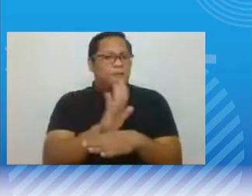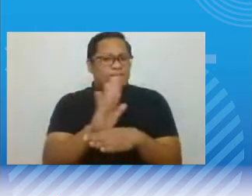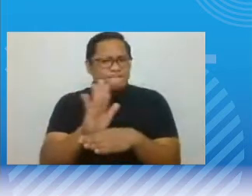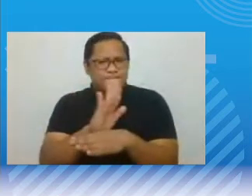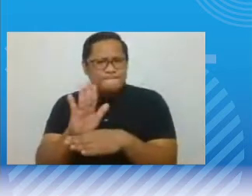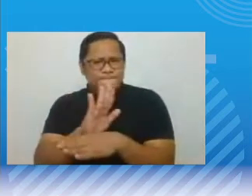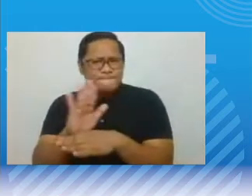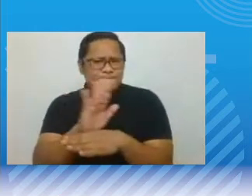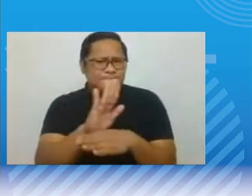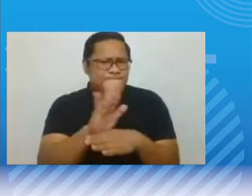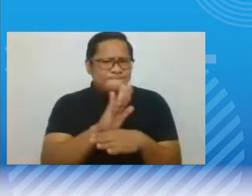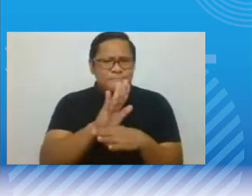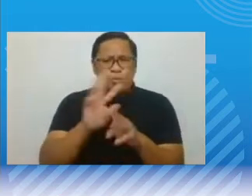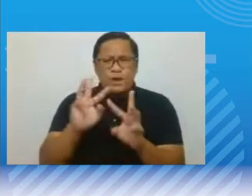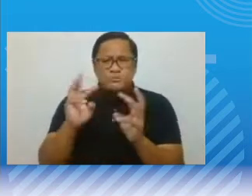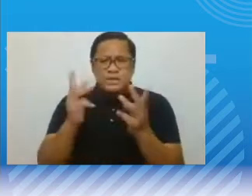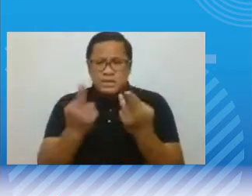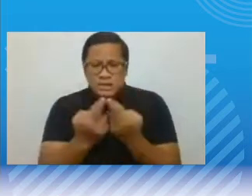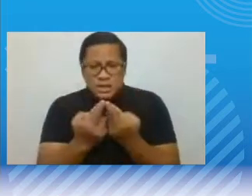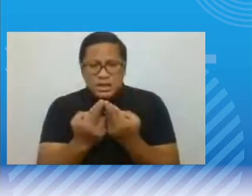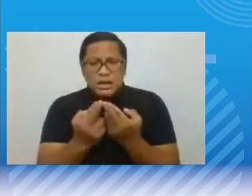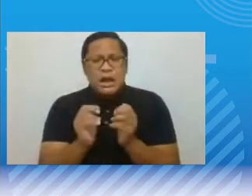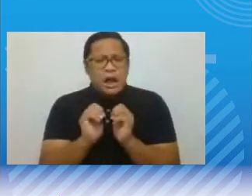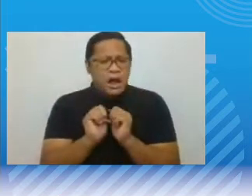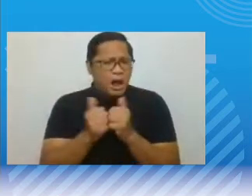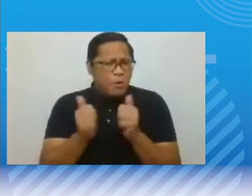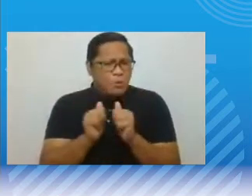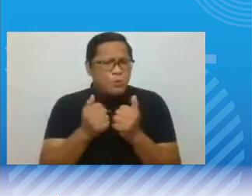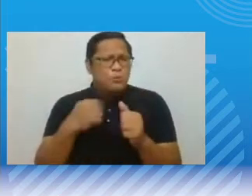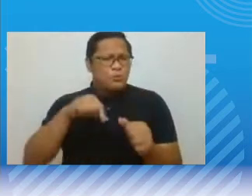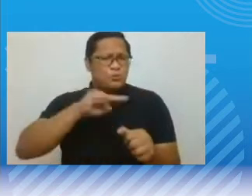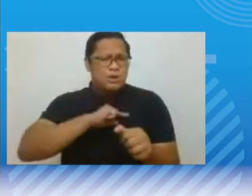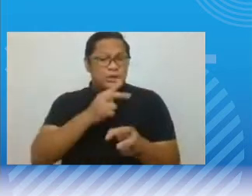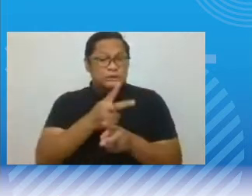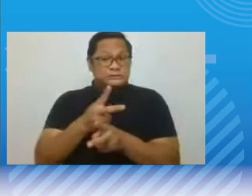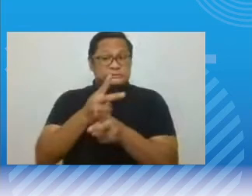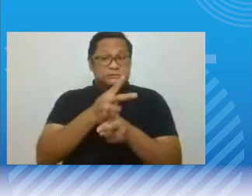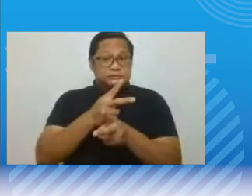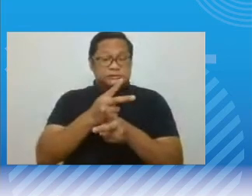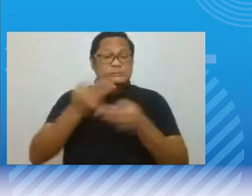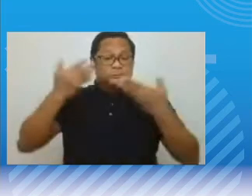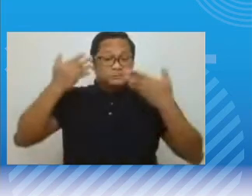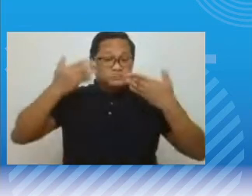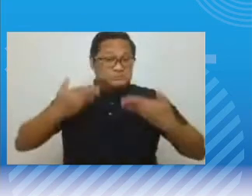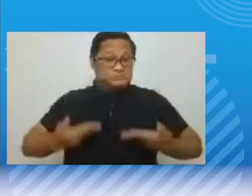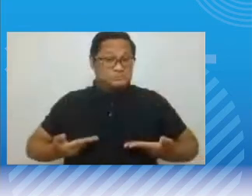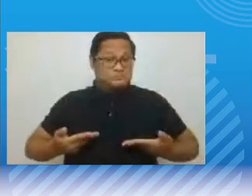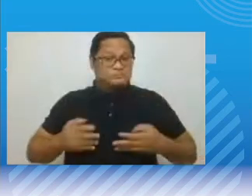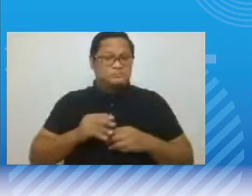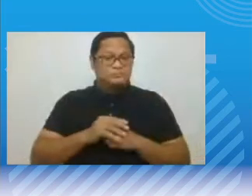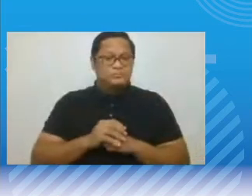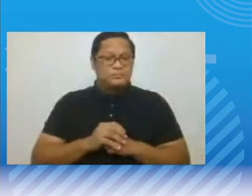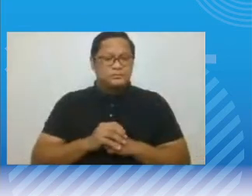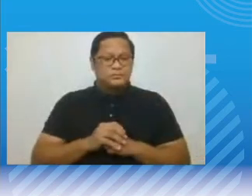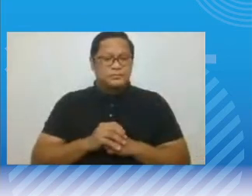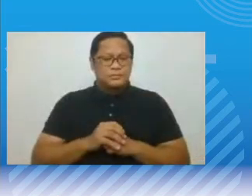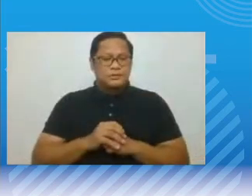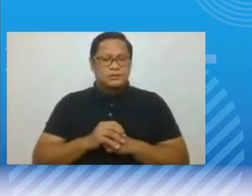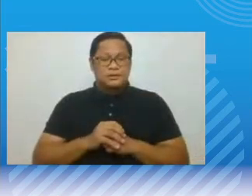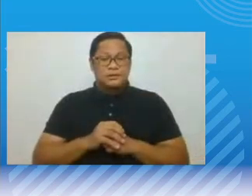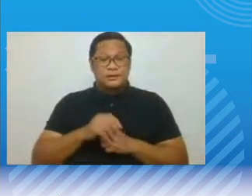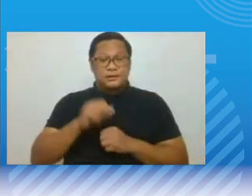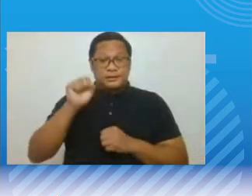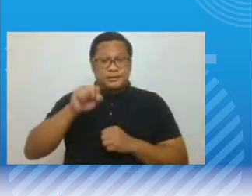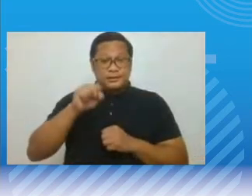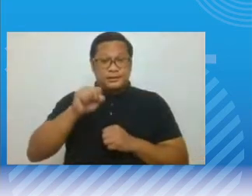deliver webinars to how we could take care of ourselves. So at the